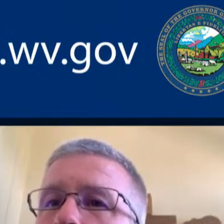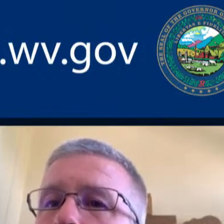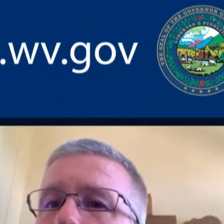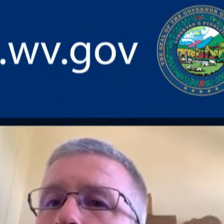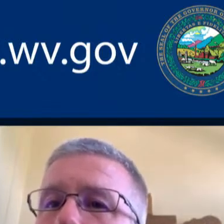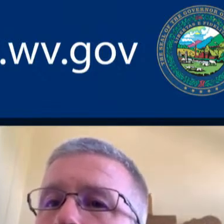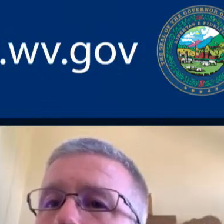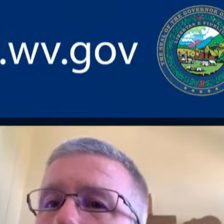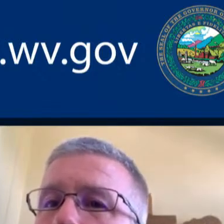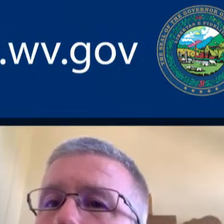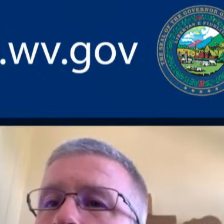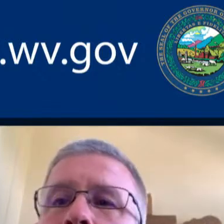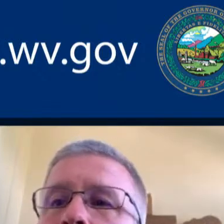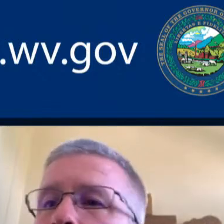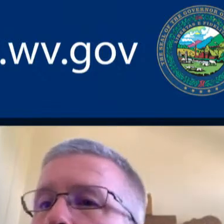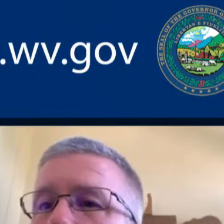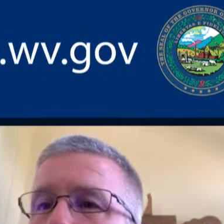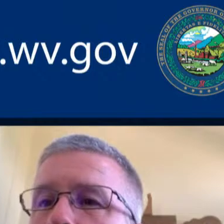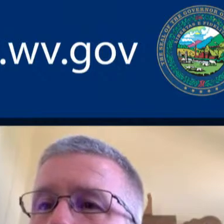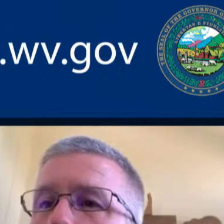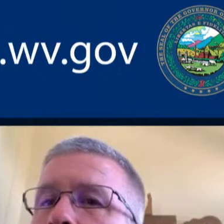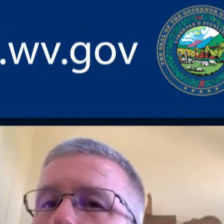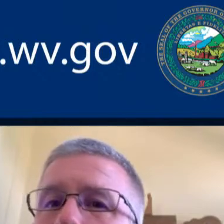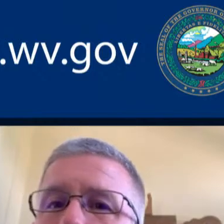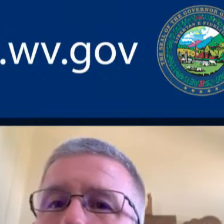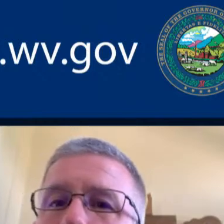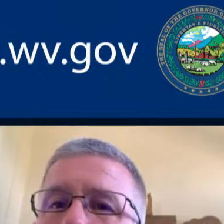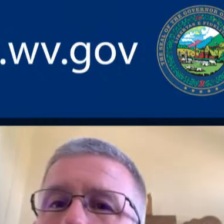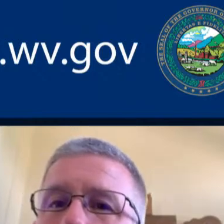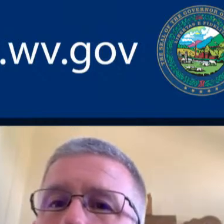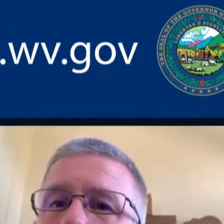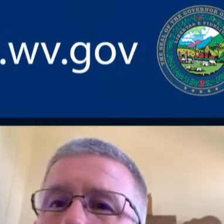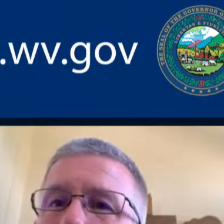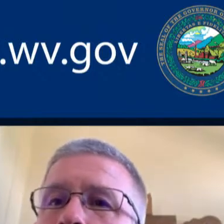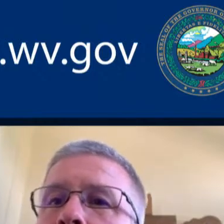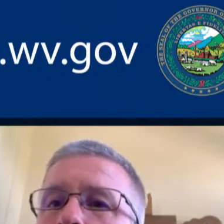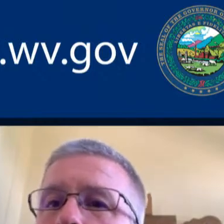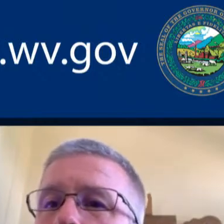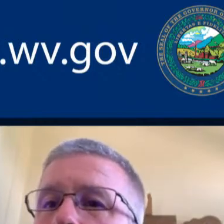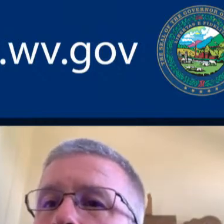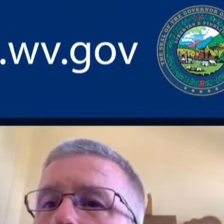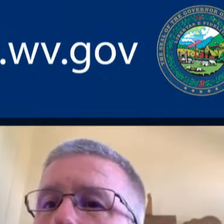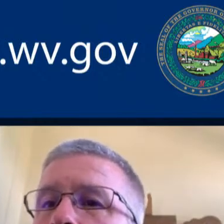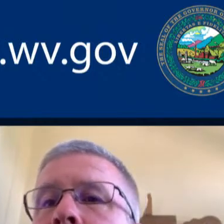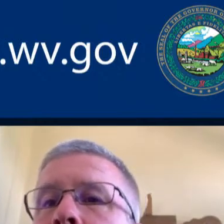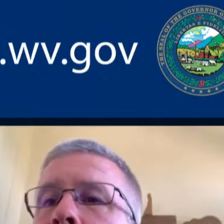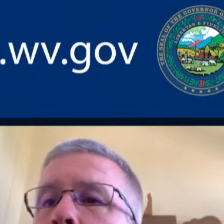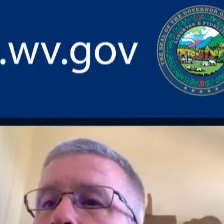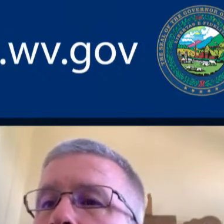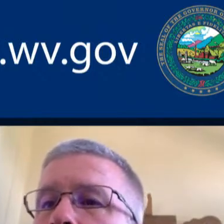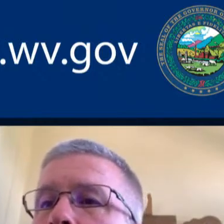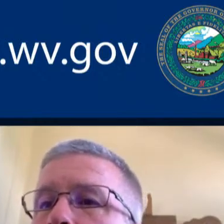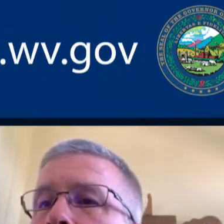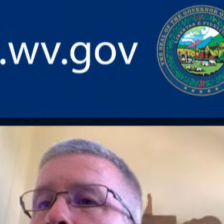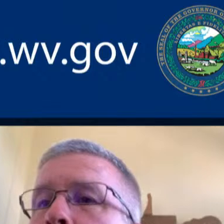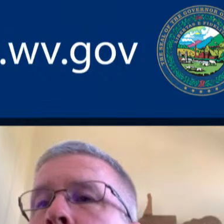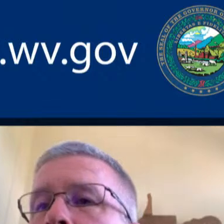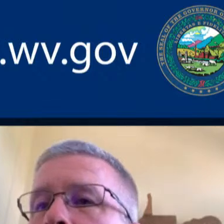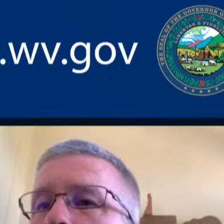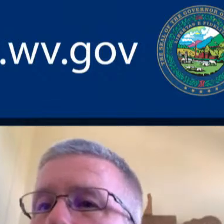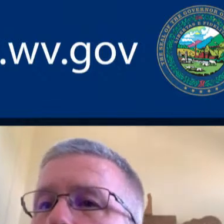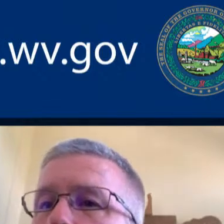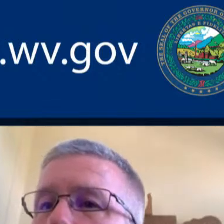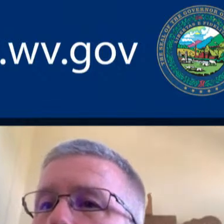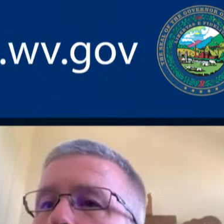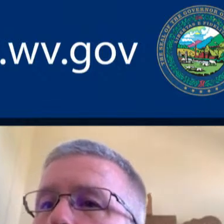orange trend line right now. Clearly, we are headed in the wrong direction related to that. We also know